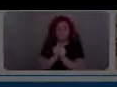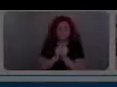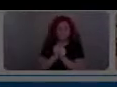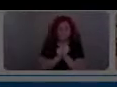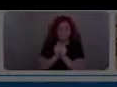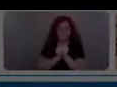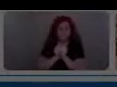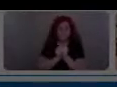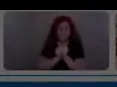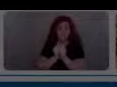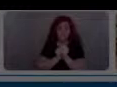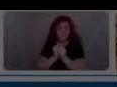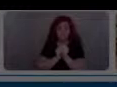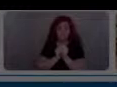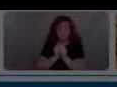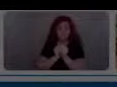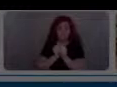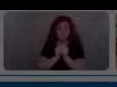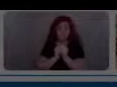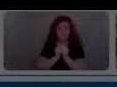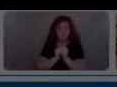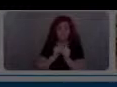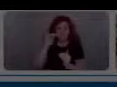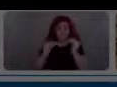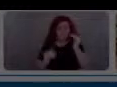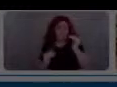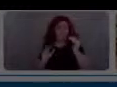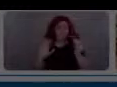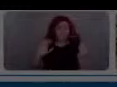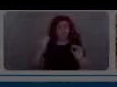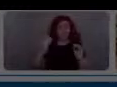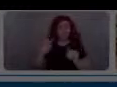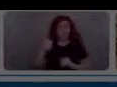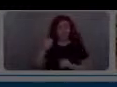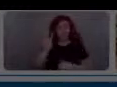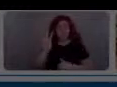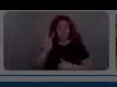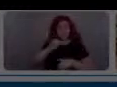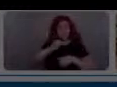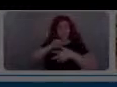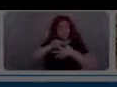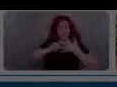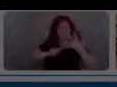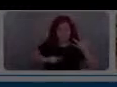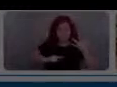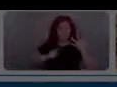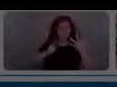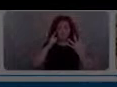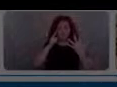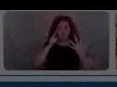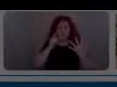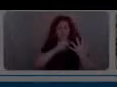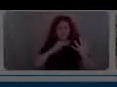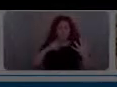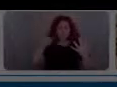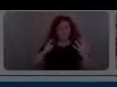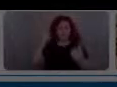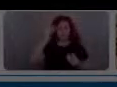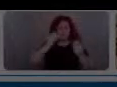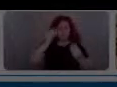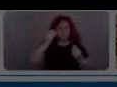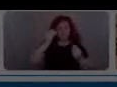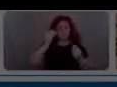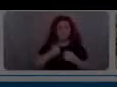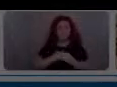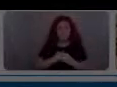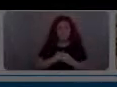subservient to the other six factors that should be considered by the um commission so i think in some i think